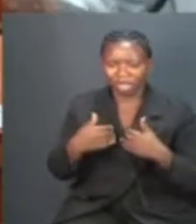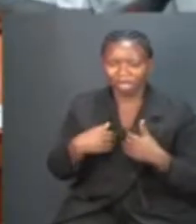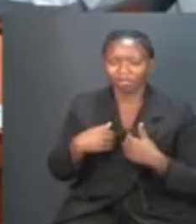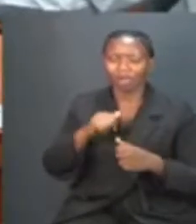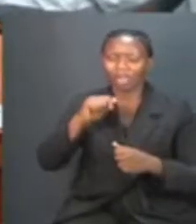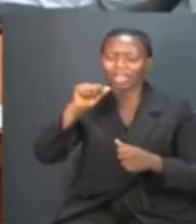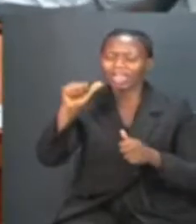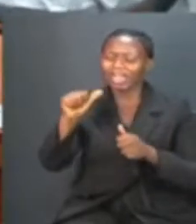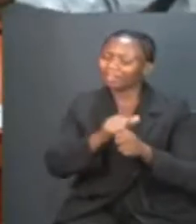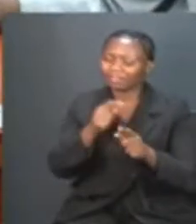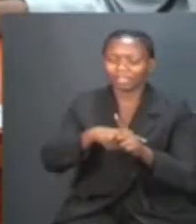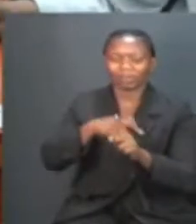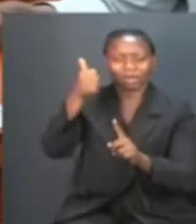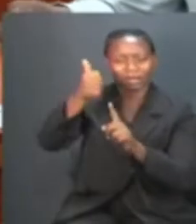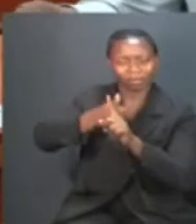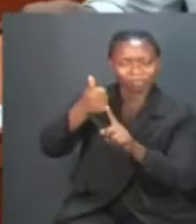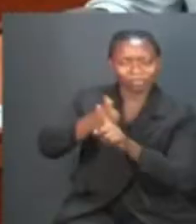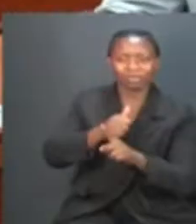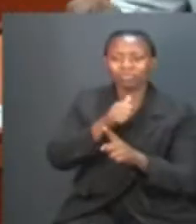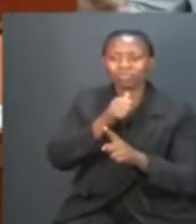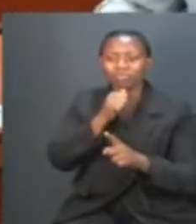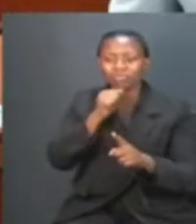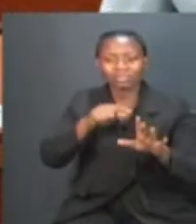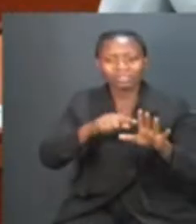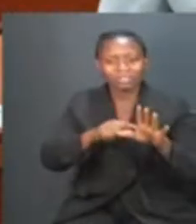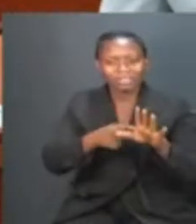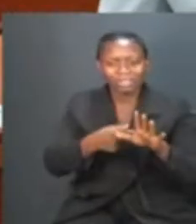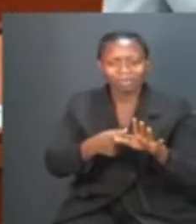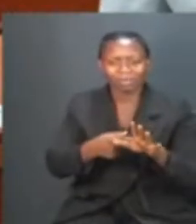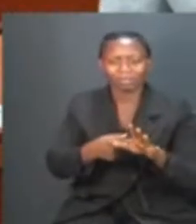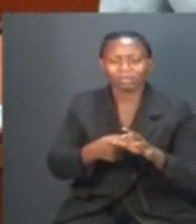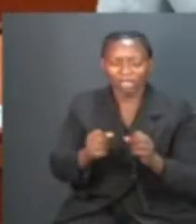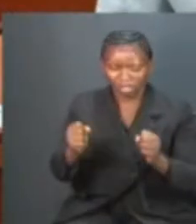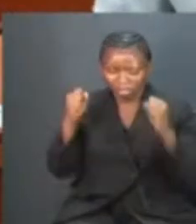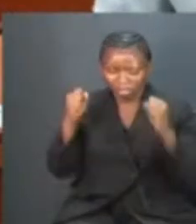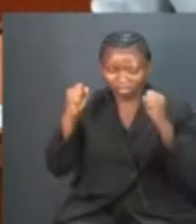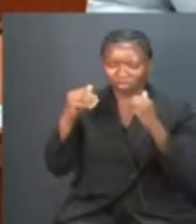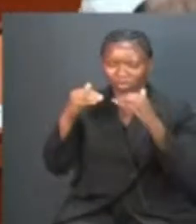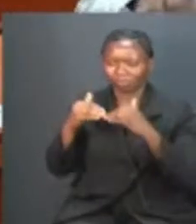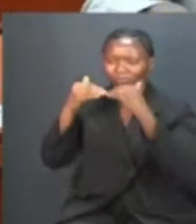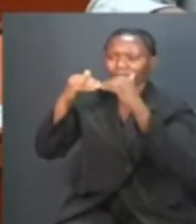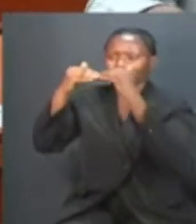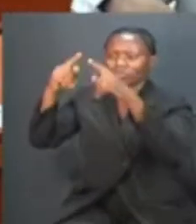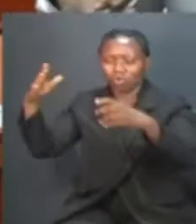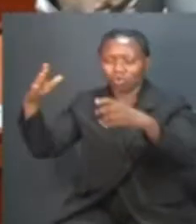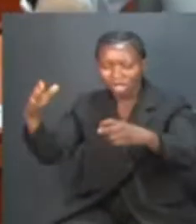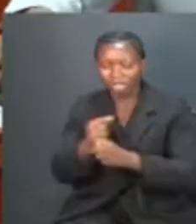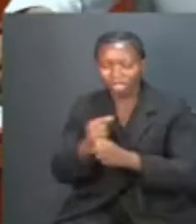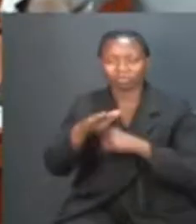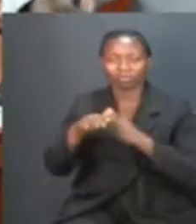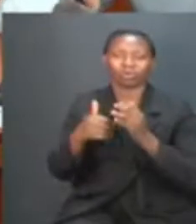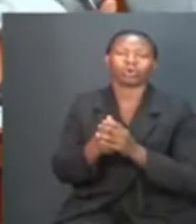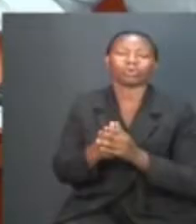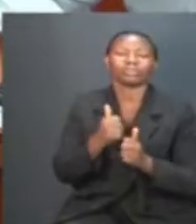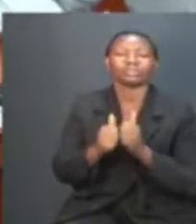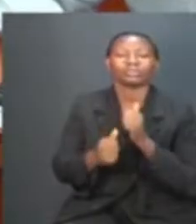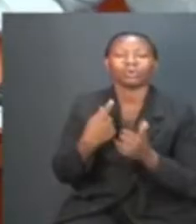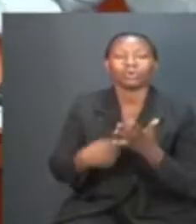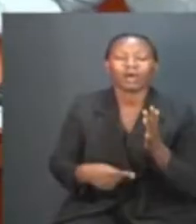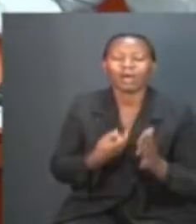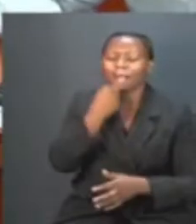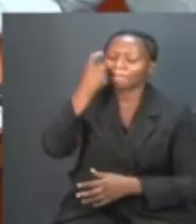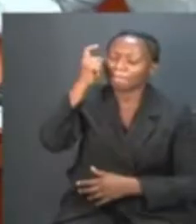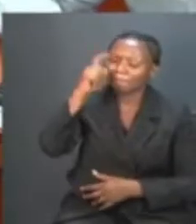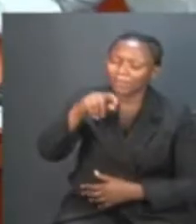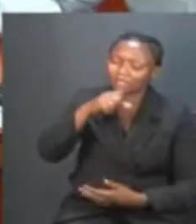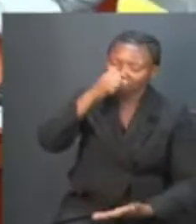advocated, but perhaps have not put in place concrete steps to achieve them, which is that we must